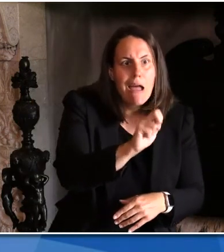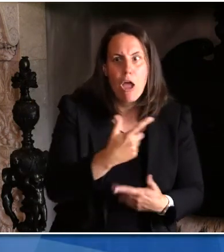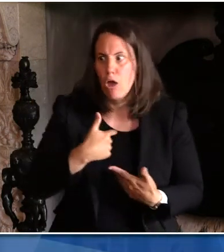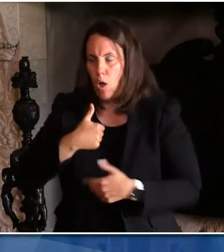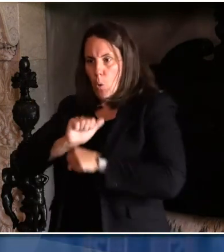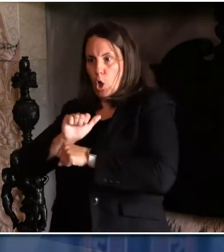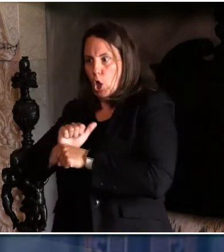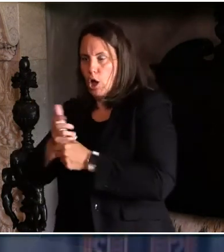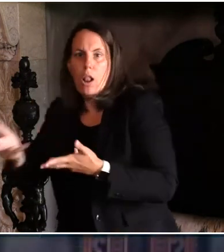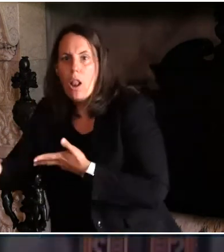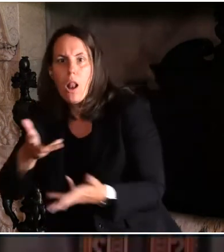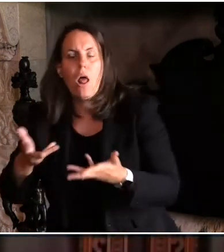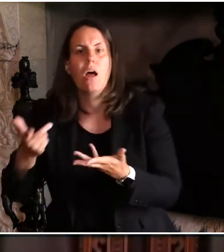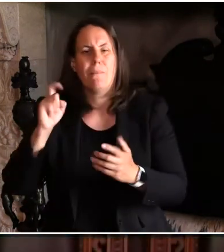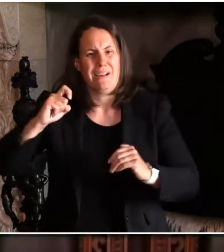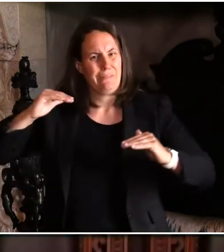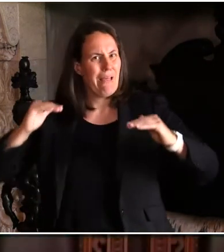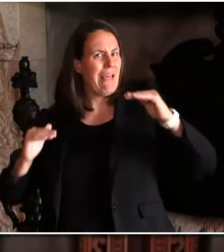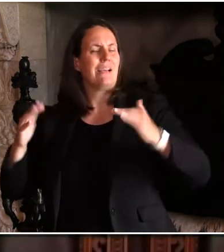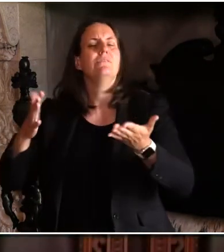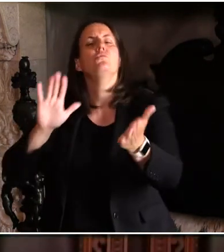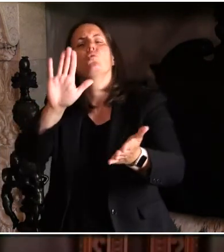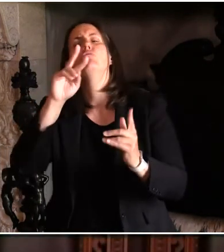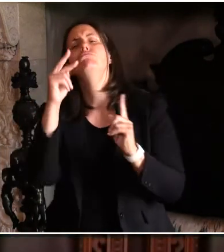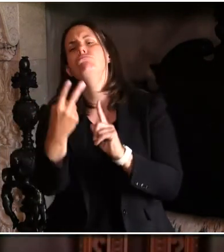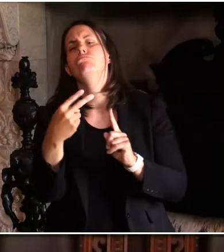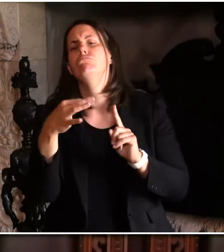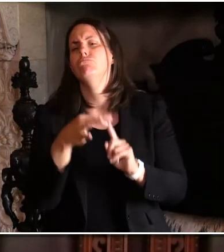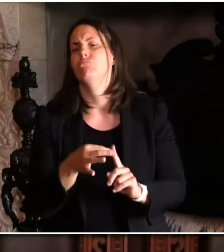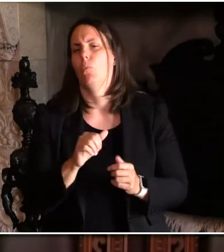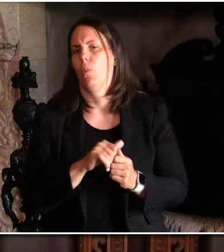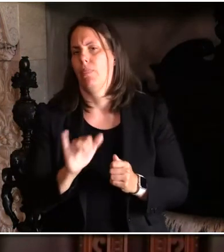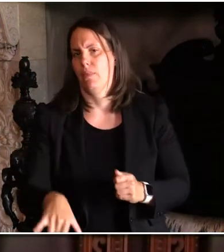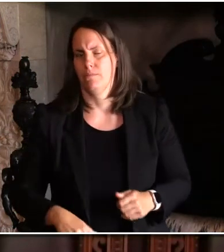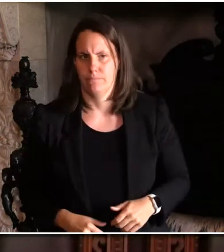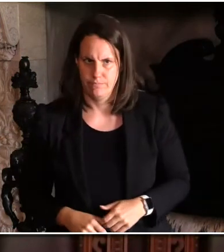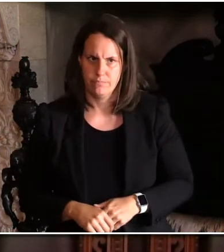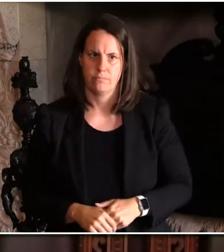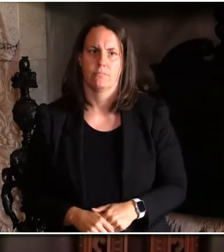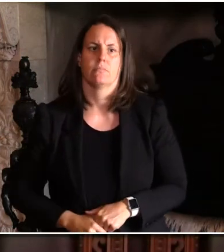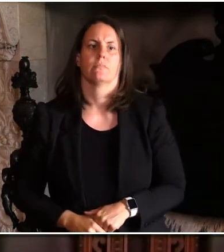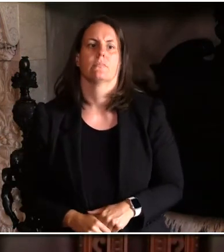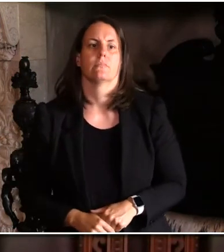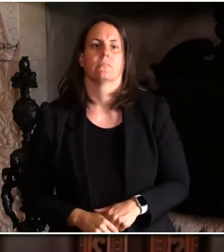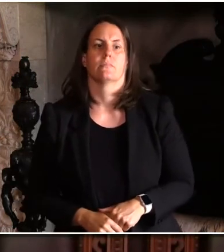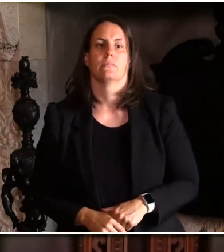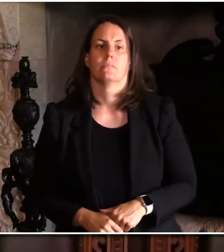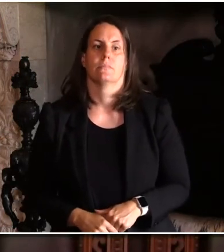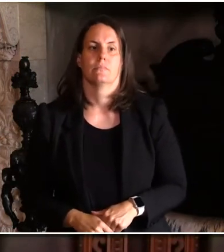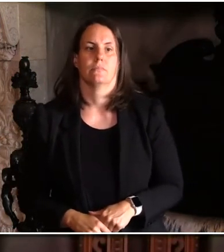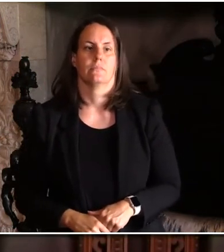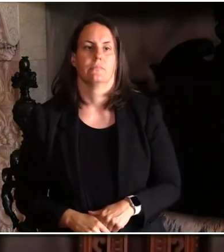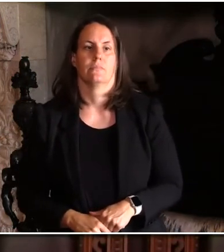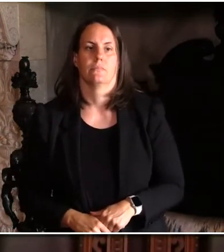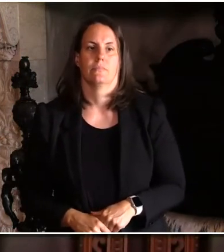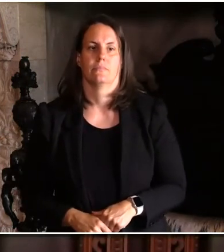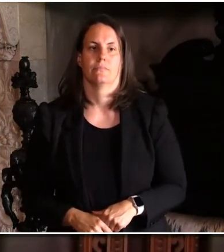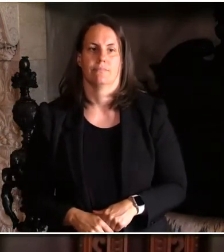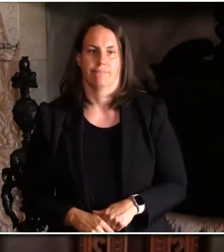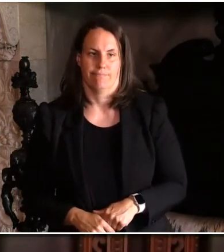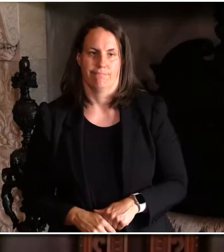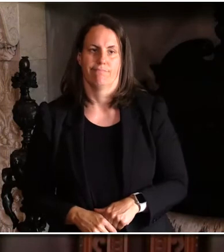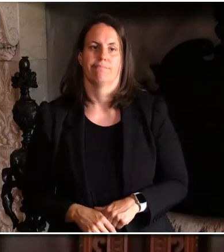Well, all the things that you mentioned are things that local school boards will be thinking about when they decide how they're